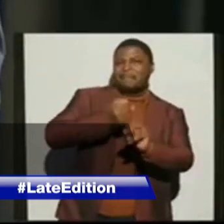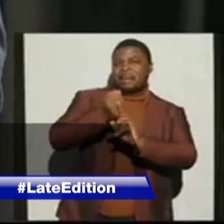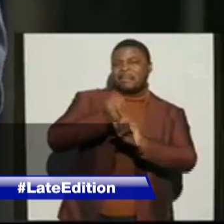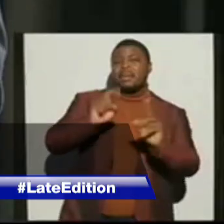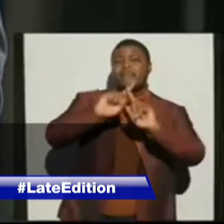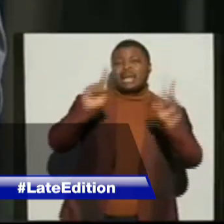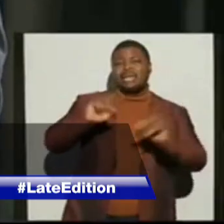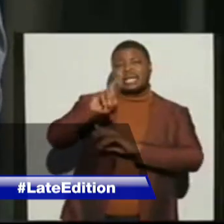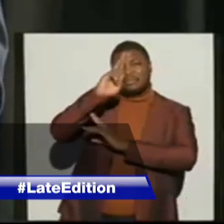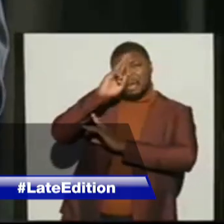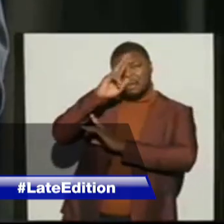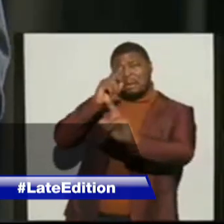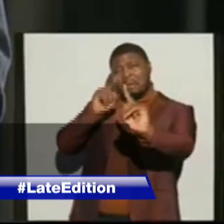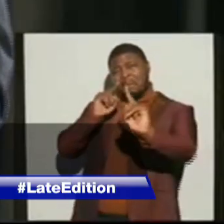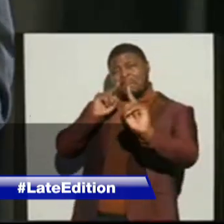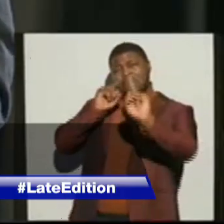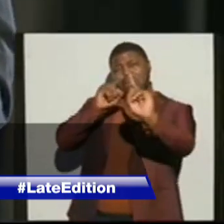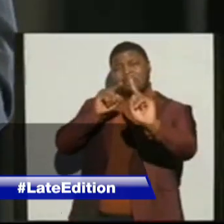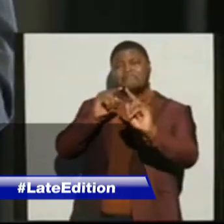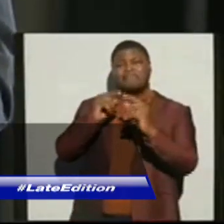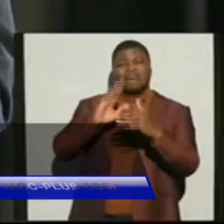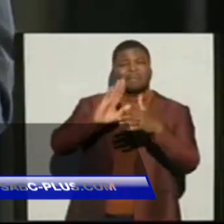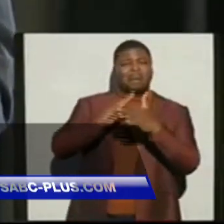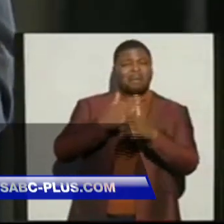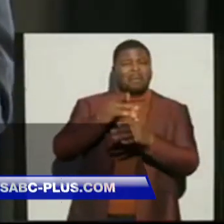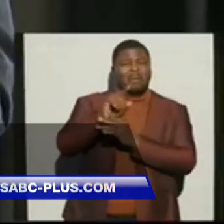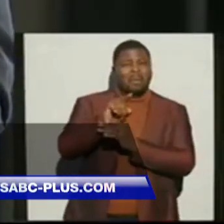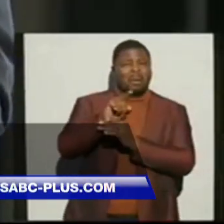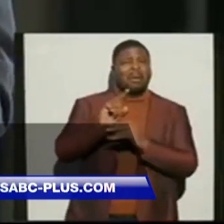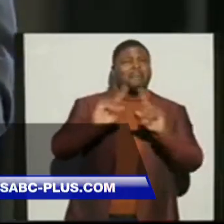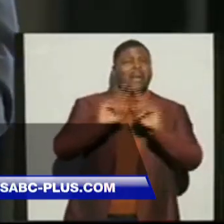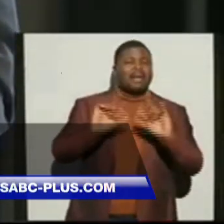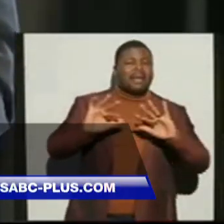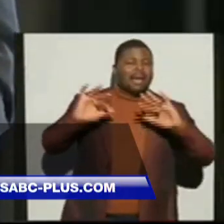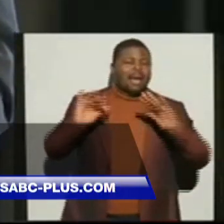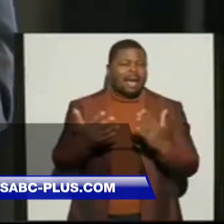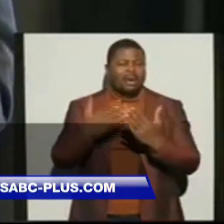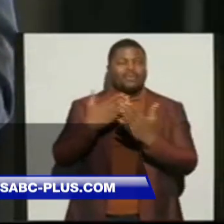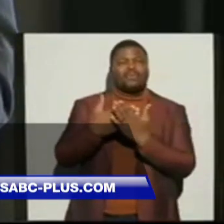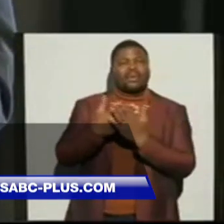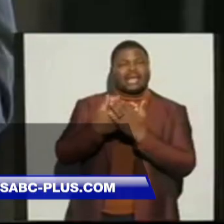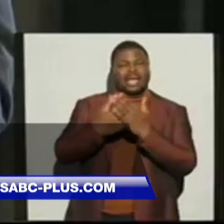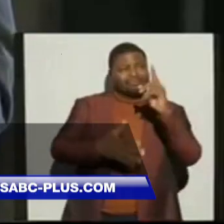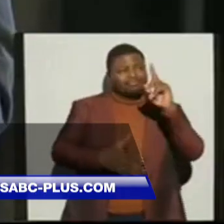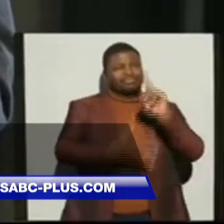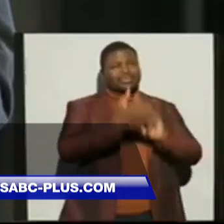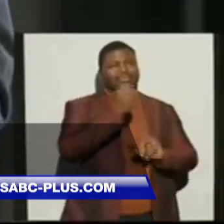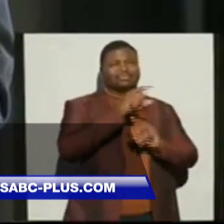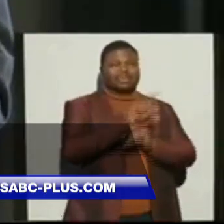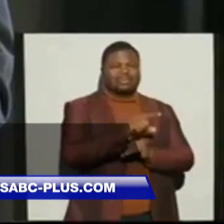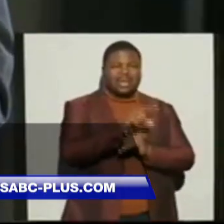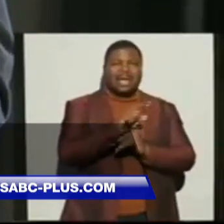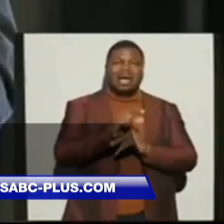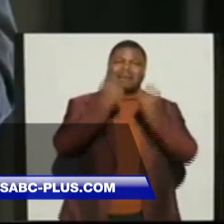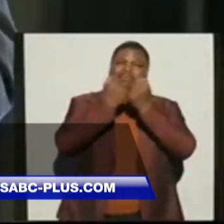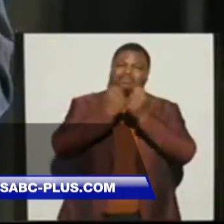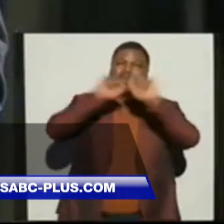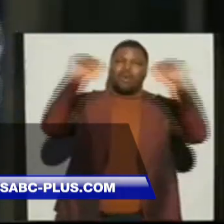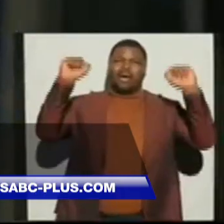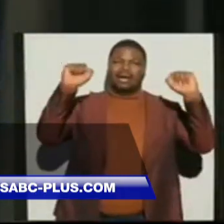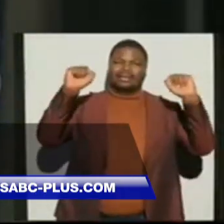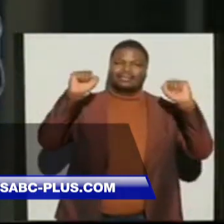never just the job. The objective was how we can deliver a better democracy that impacts on the